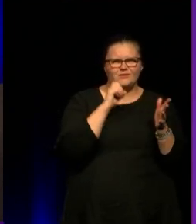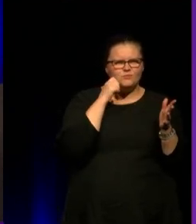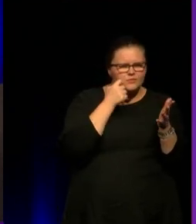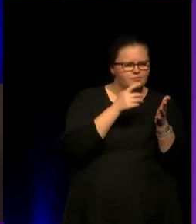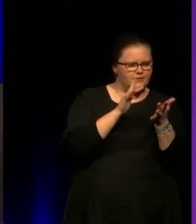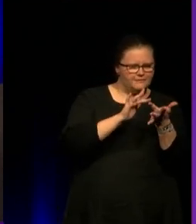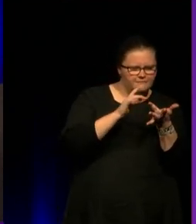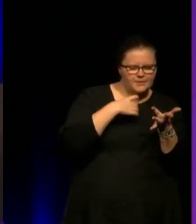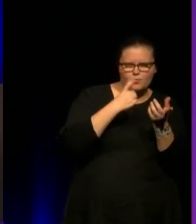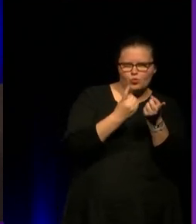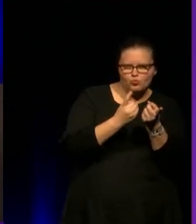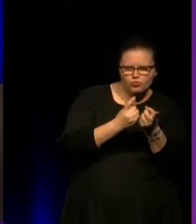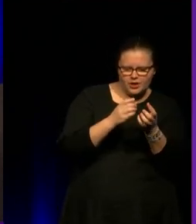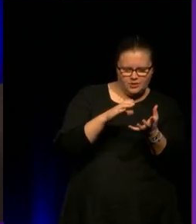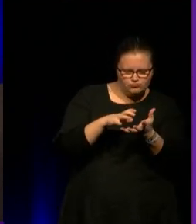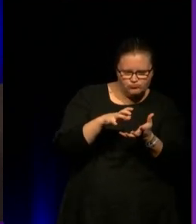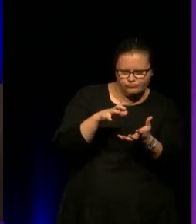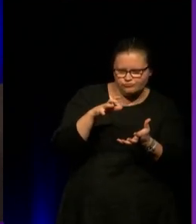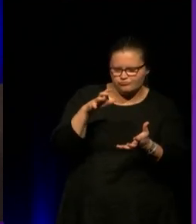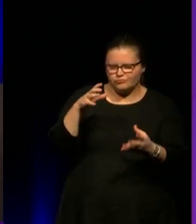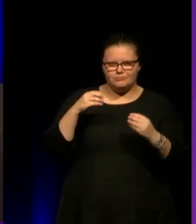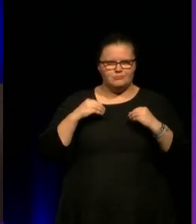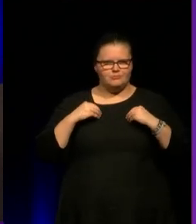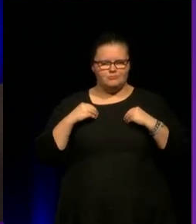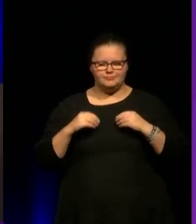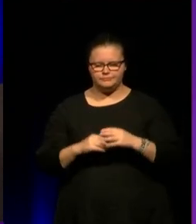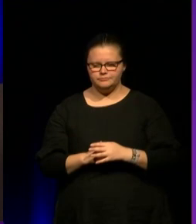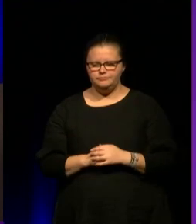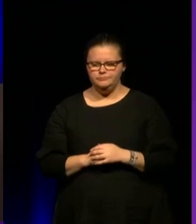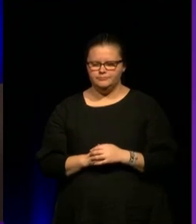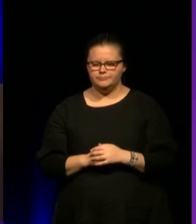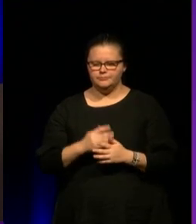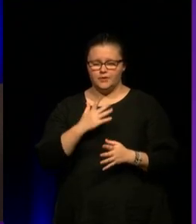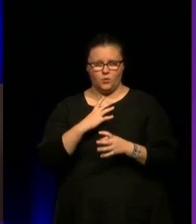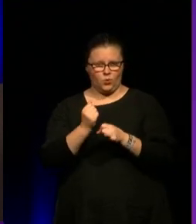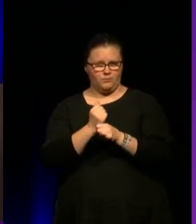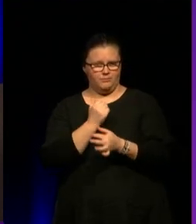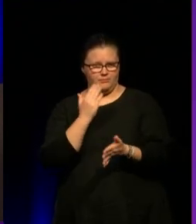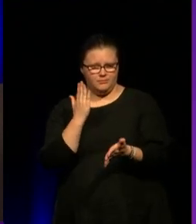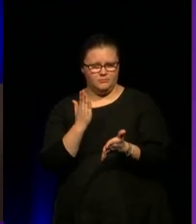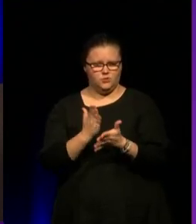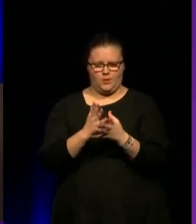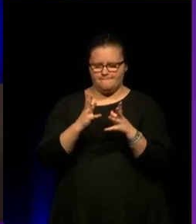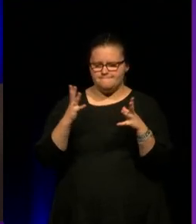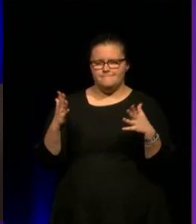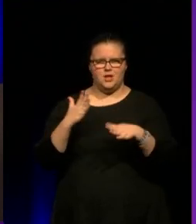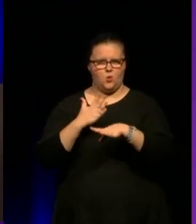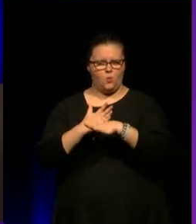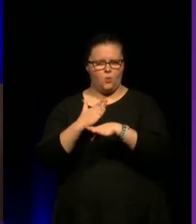and grow a successful company and do all those things. I want to make sure that we make those big corporate decisions